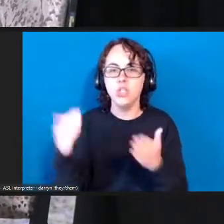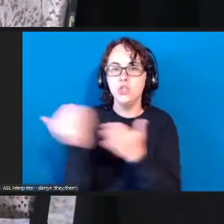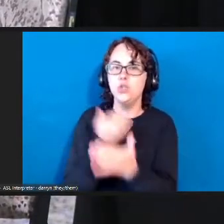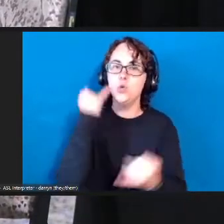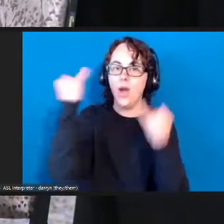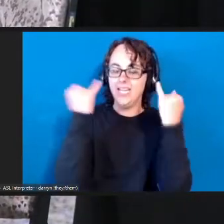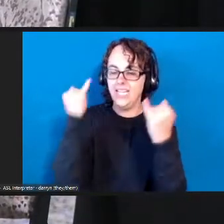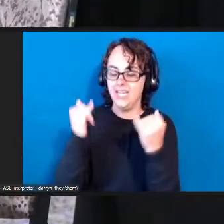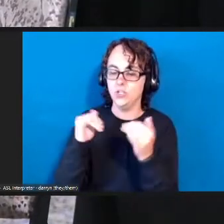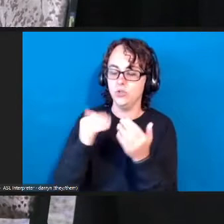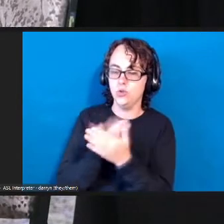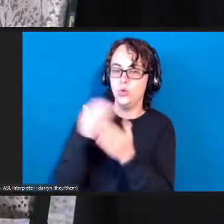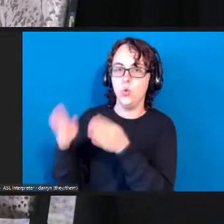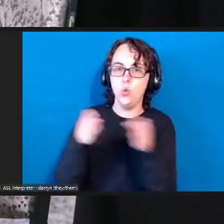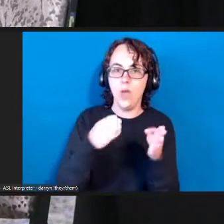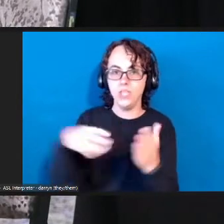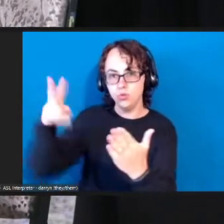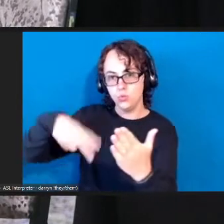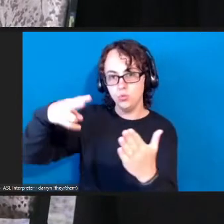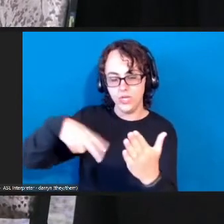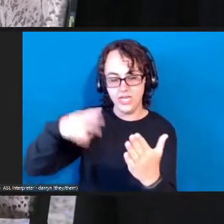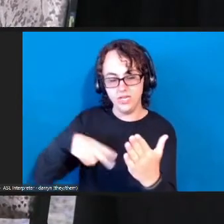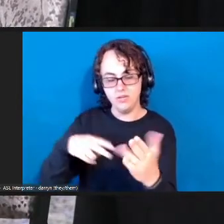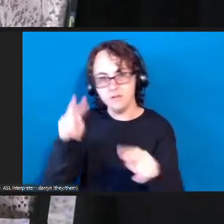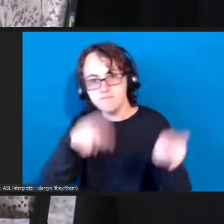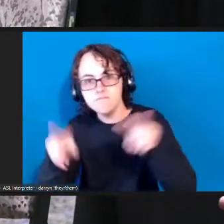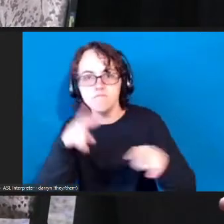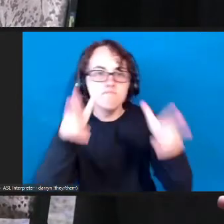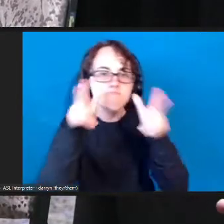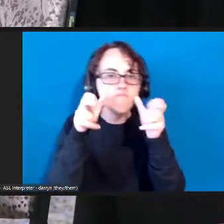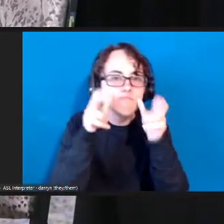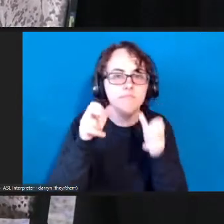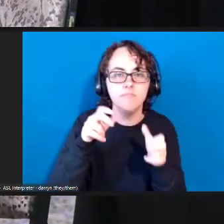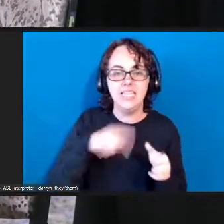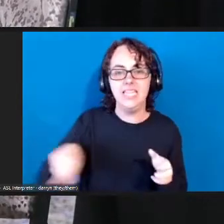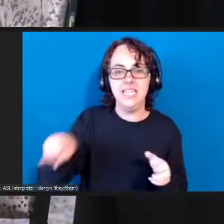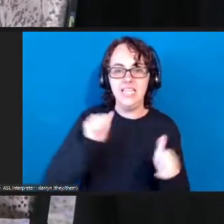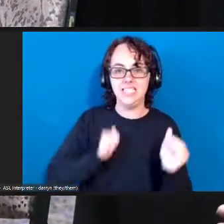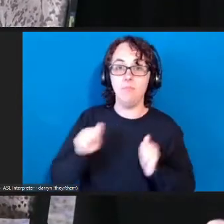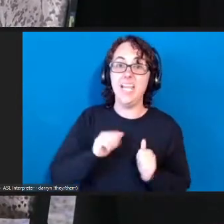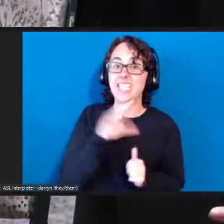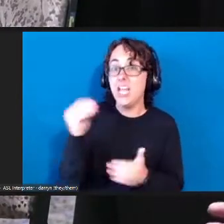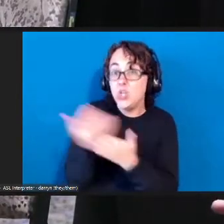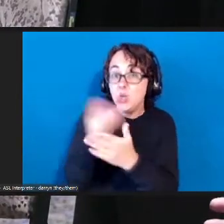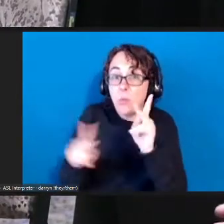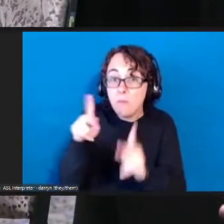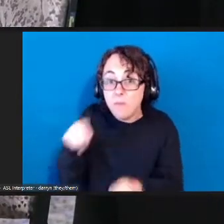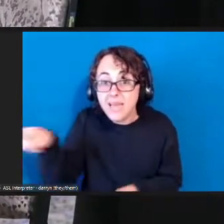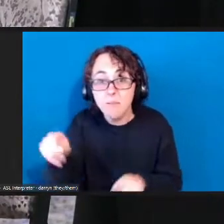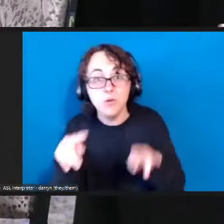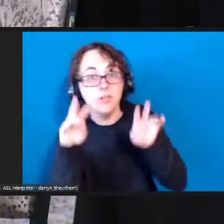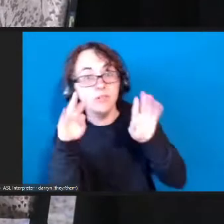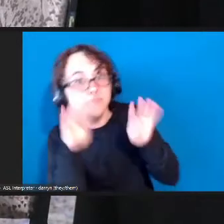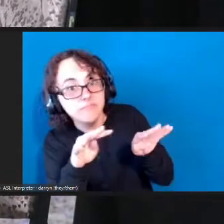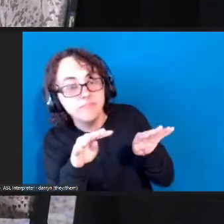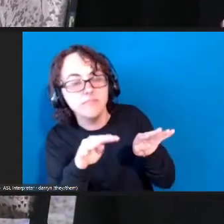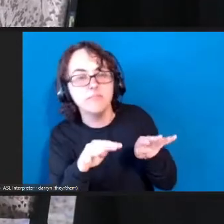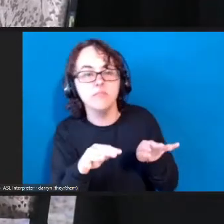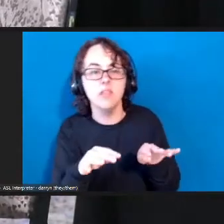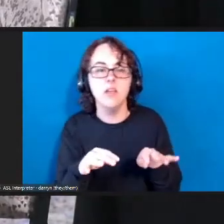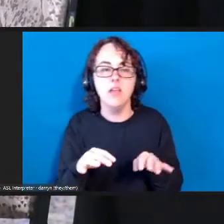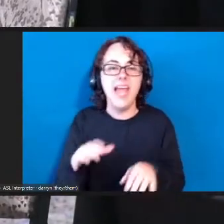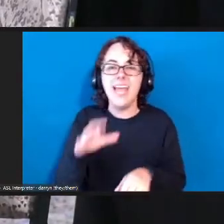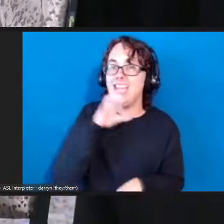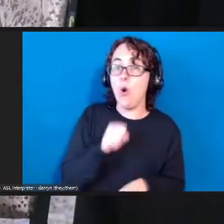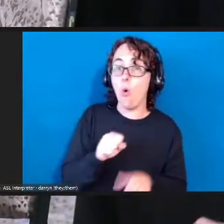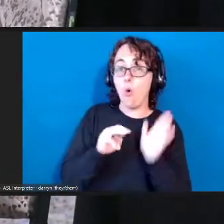new people that need to be reading them. Because I think the old models don't necessarily serve this work because the old models are not the